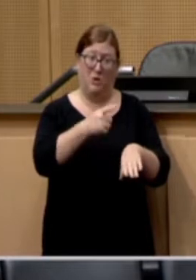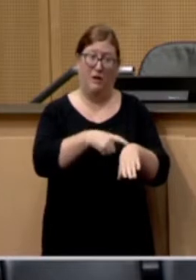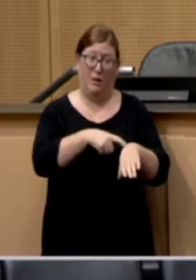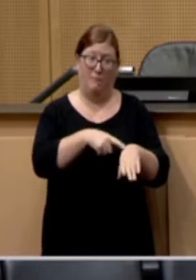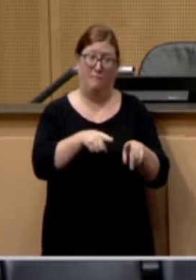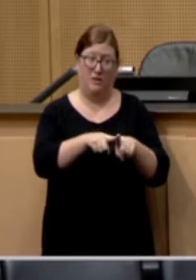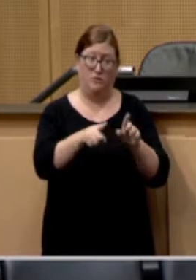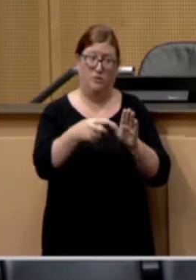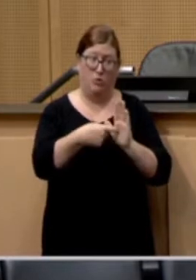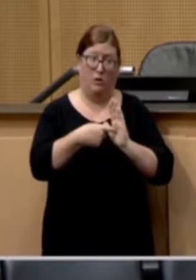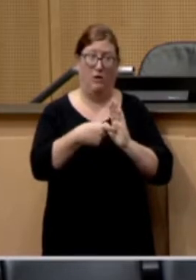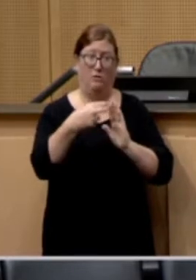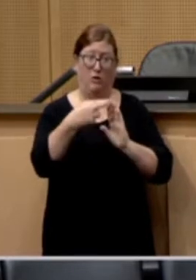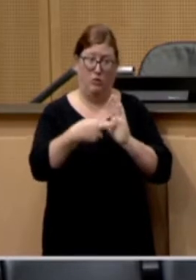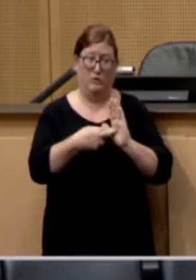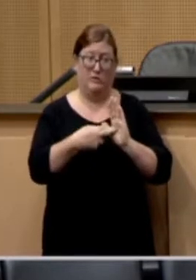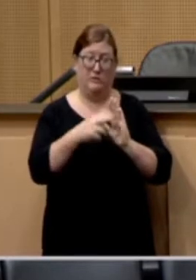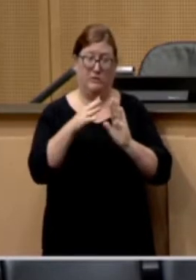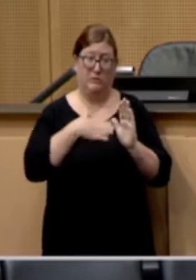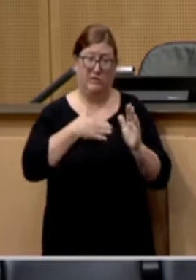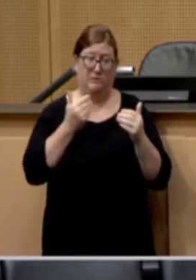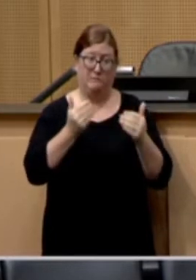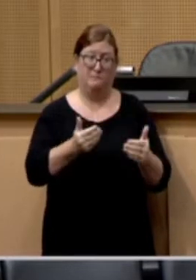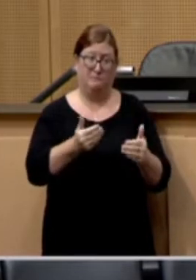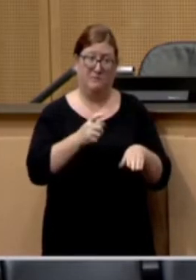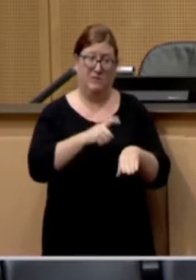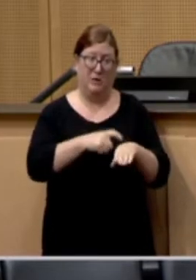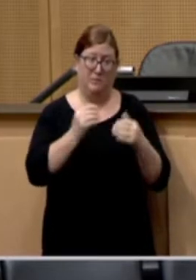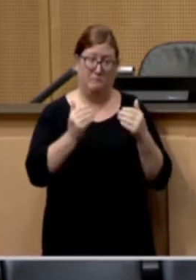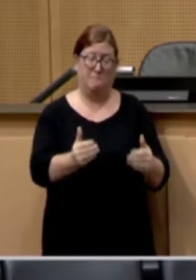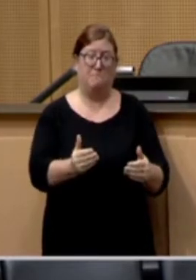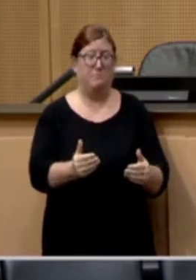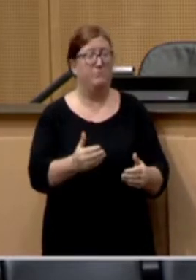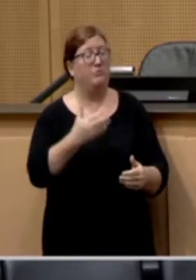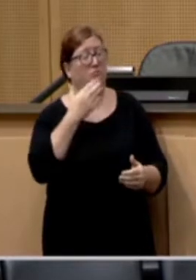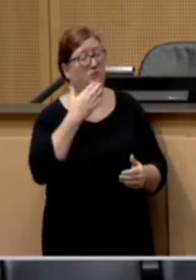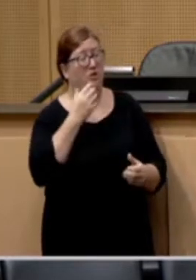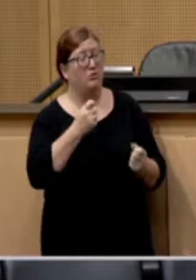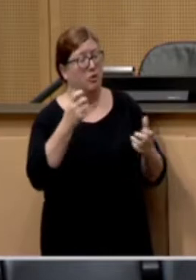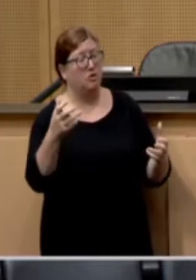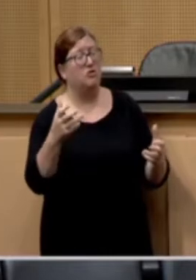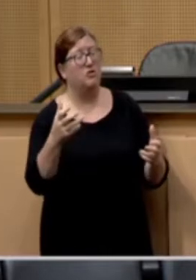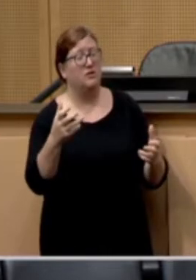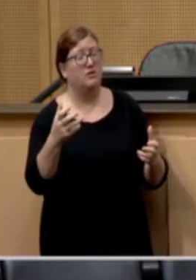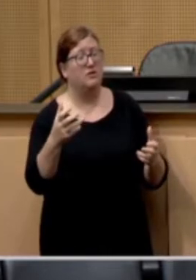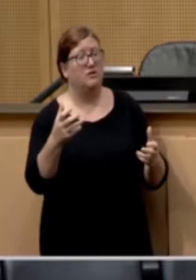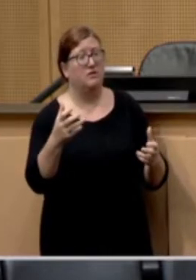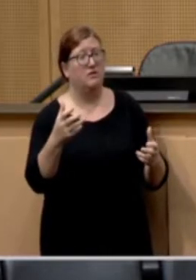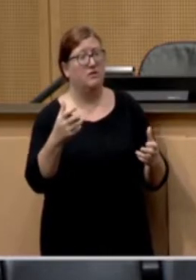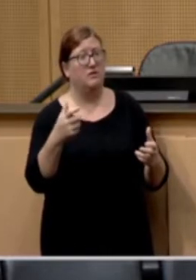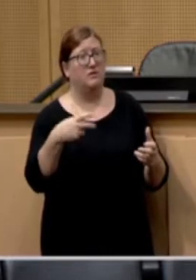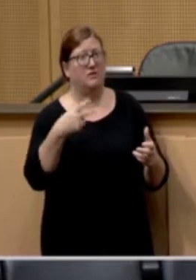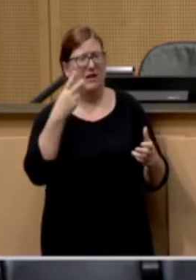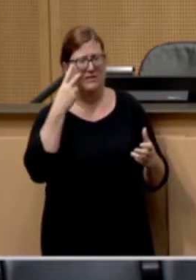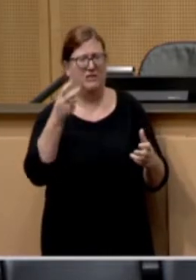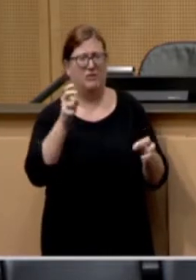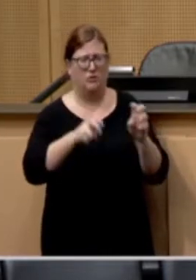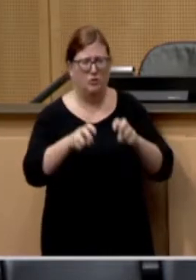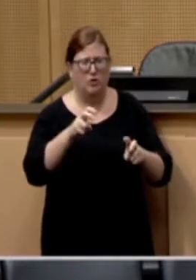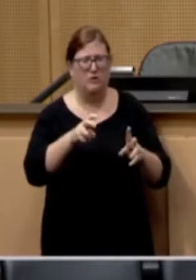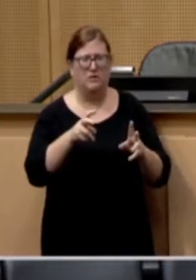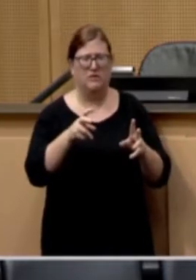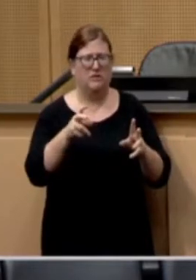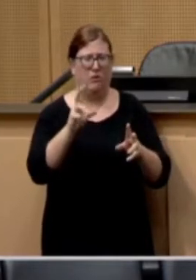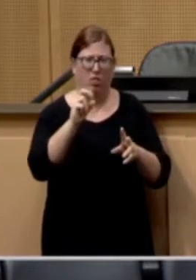So please proceed. Resume the clock. Thank you very much. So I see this circus with this clown